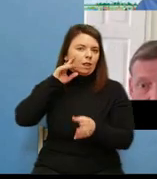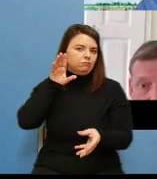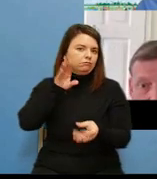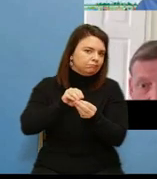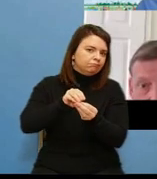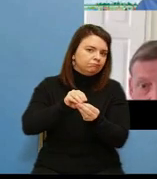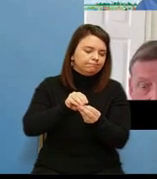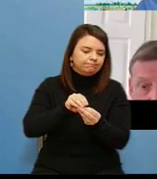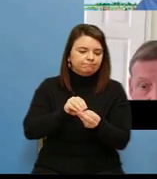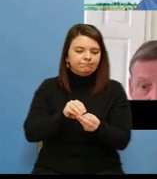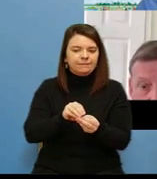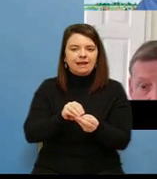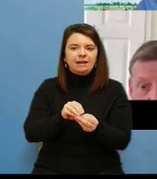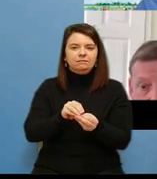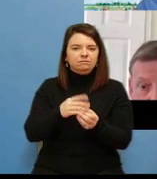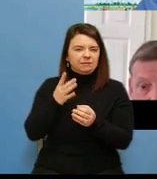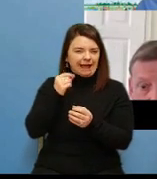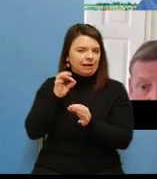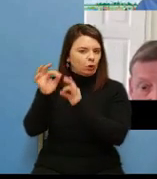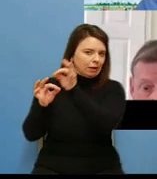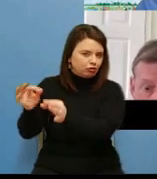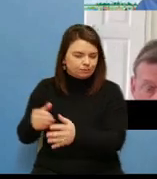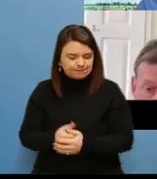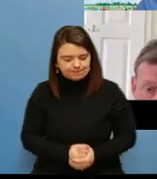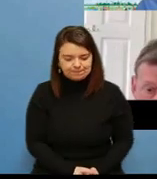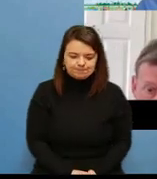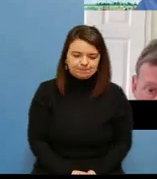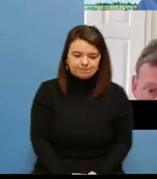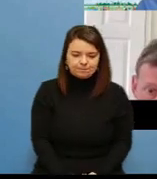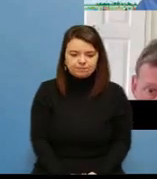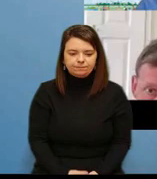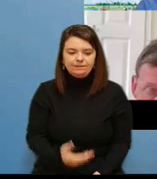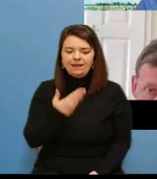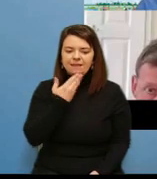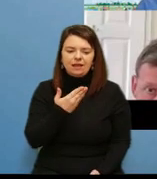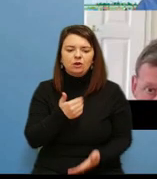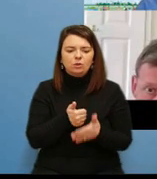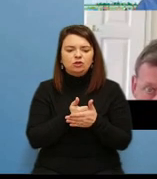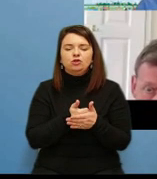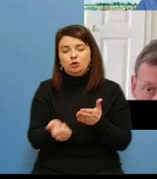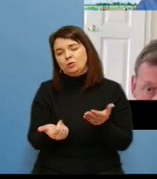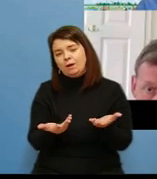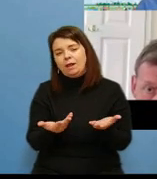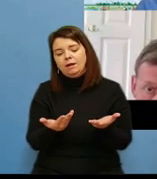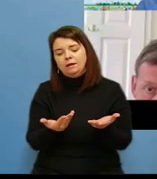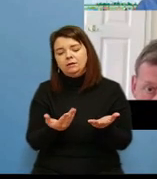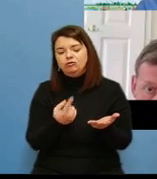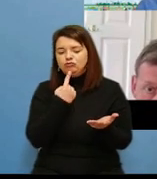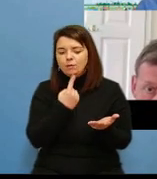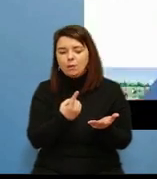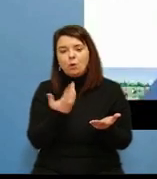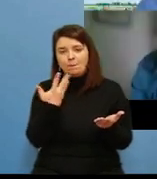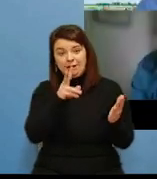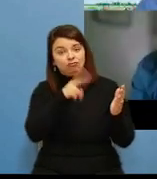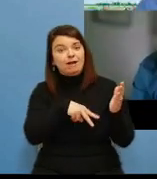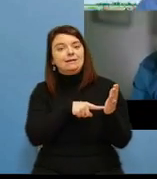so over to you to give a brief summary and then open for any questions people may have, James. Thank you. So